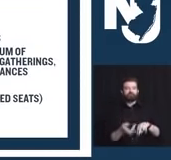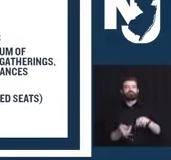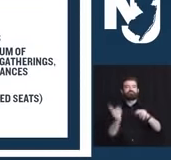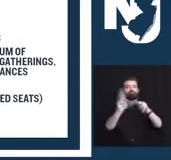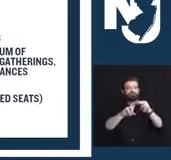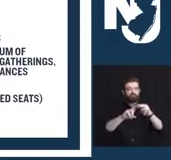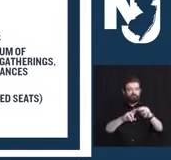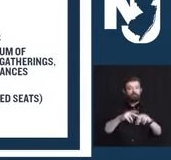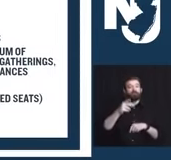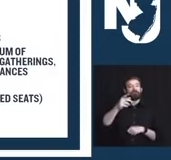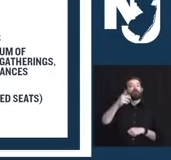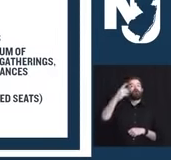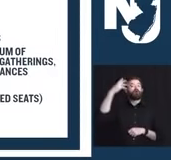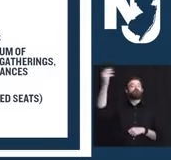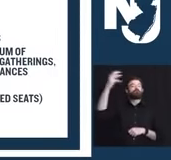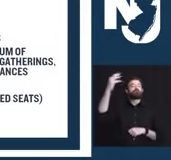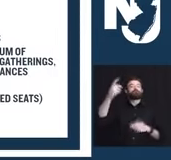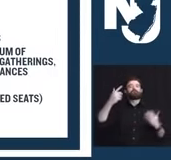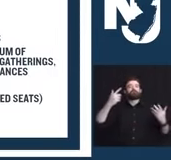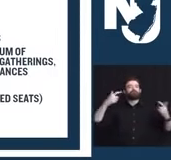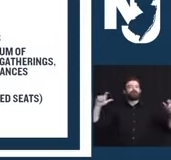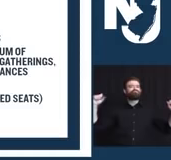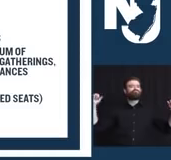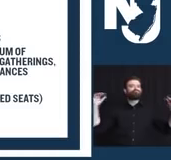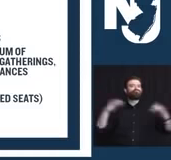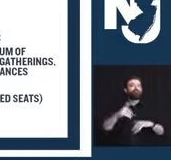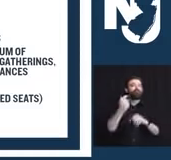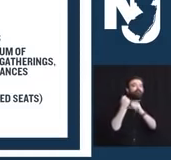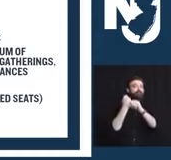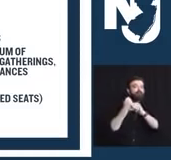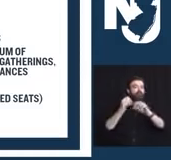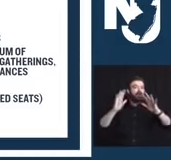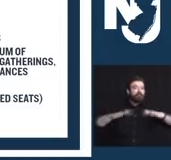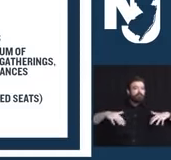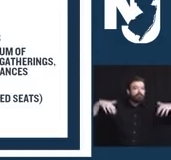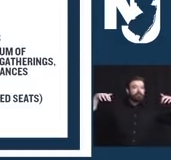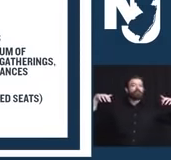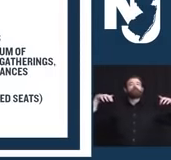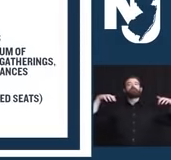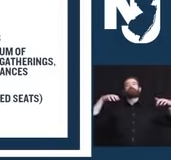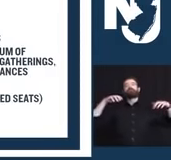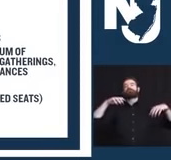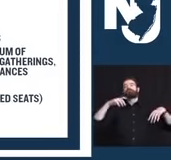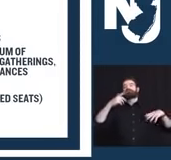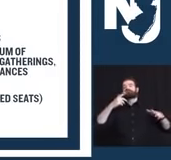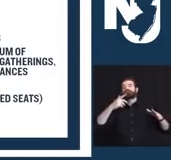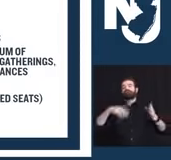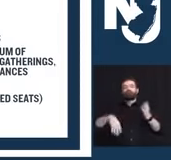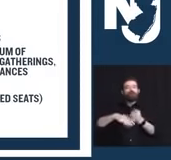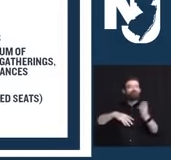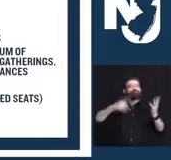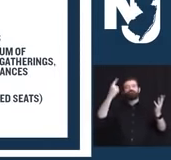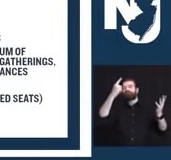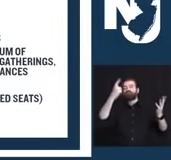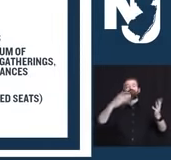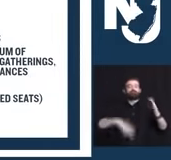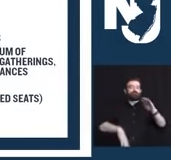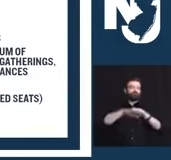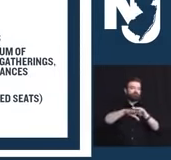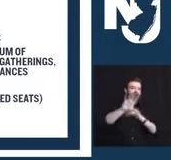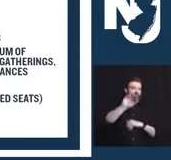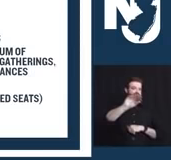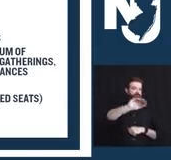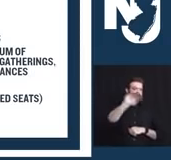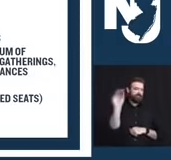and venues with more than 1,000 seats, up to 50% capacity, and other steps. We